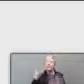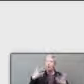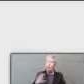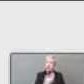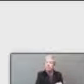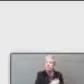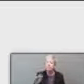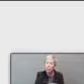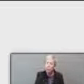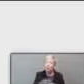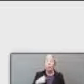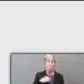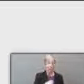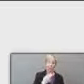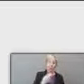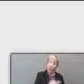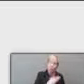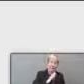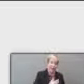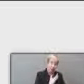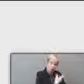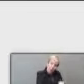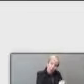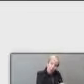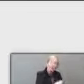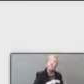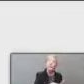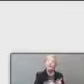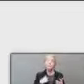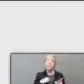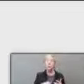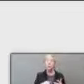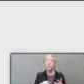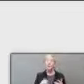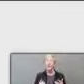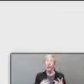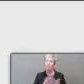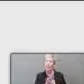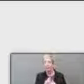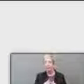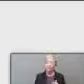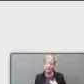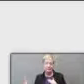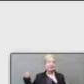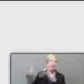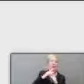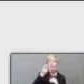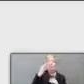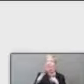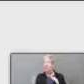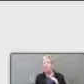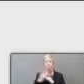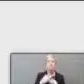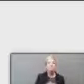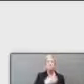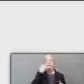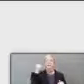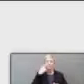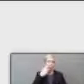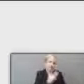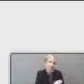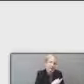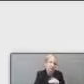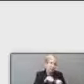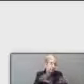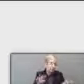more efficiently, we're really rising to the top in the country for vaccine distribution. We're number 3 in